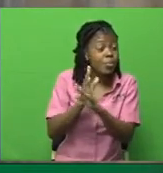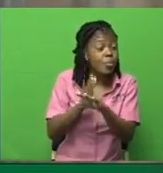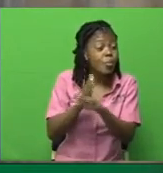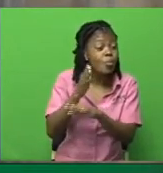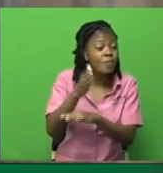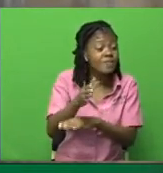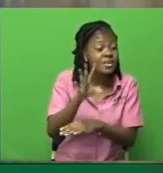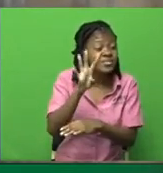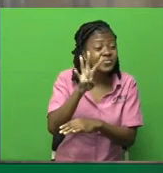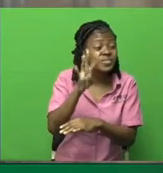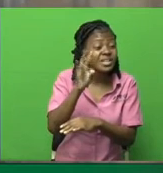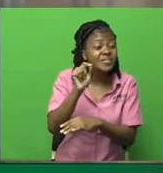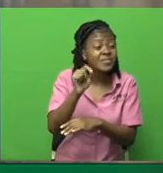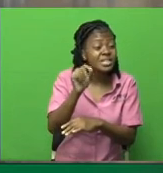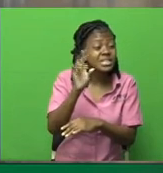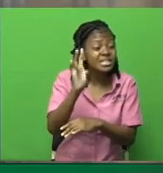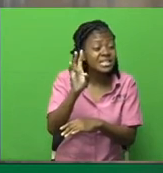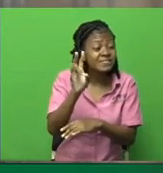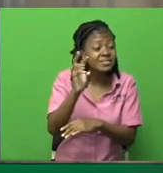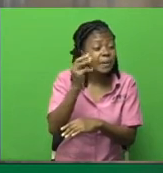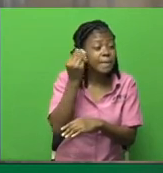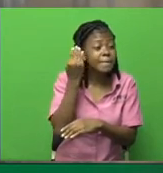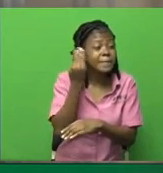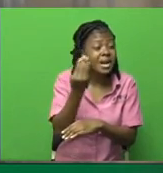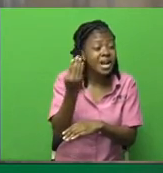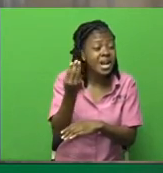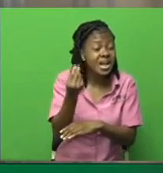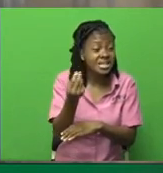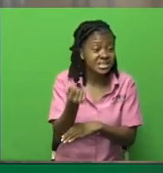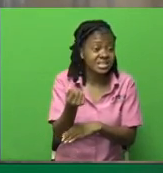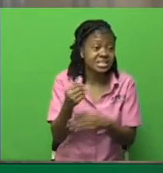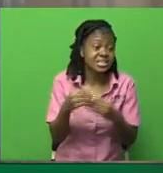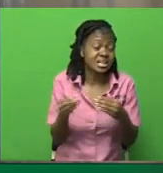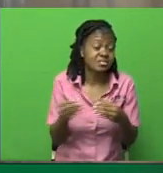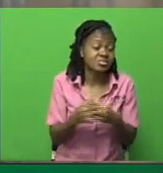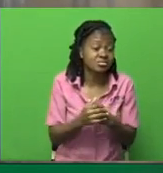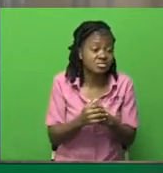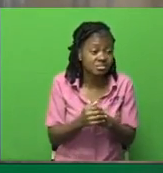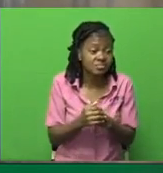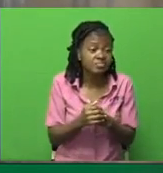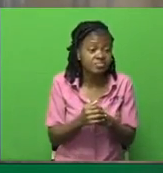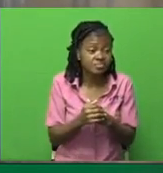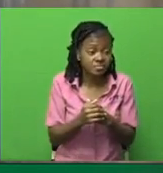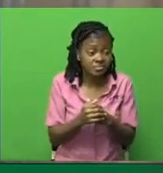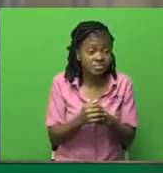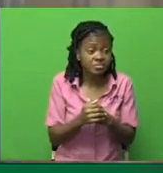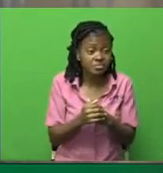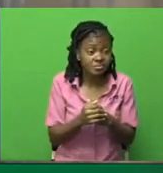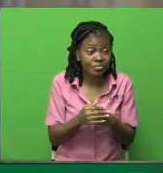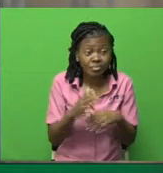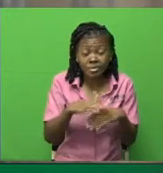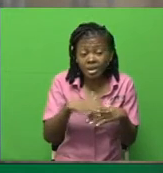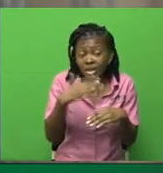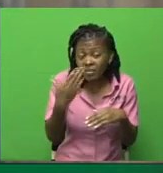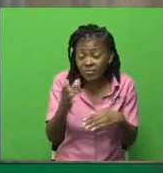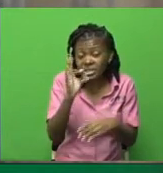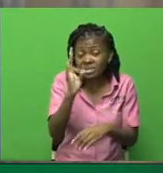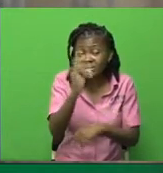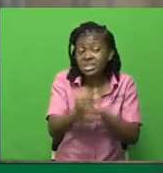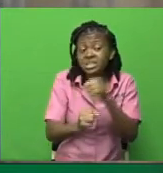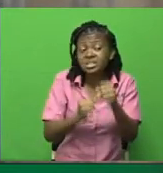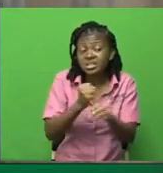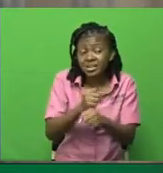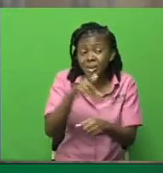page 52 of the auditor General's report 2021. as for the seven years he has been in power to